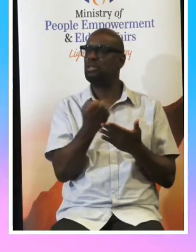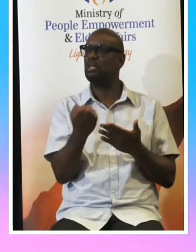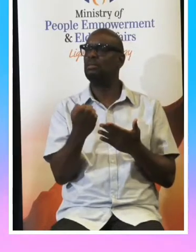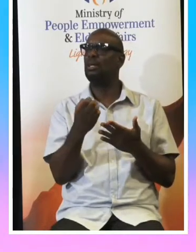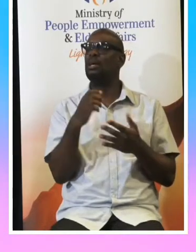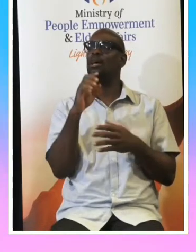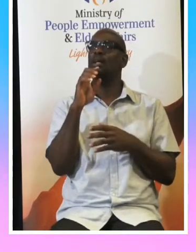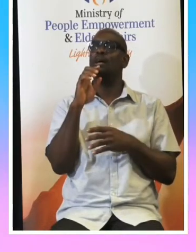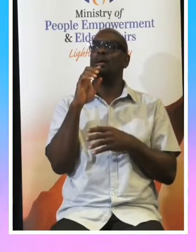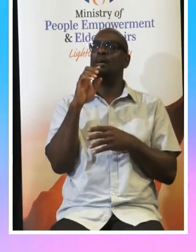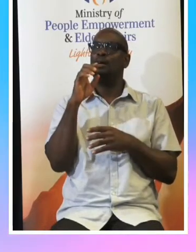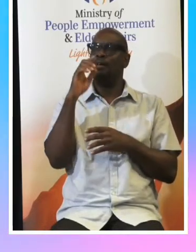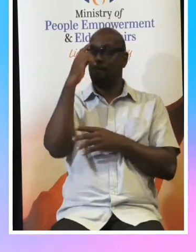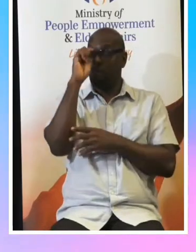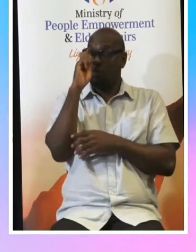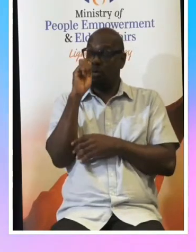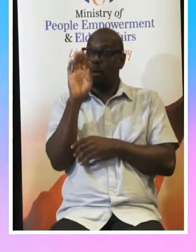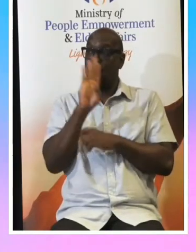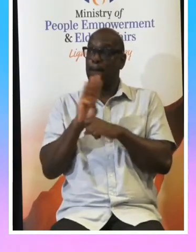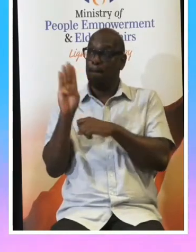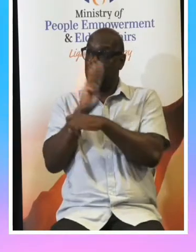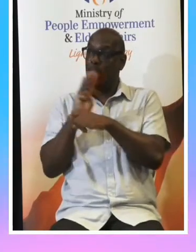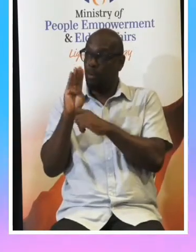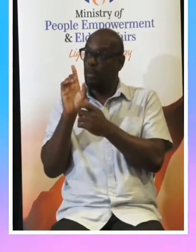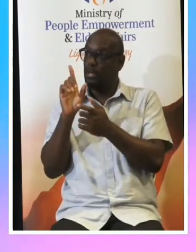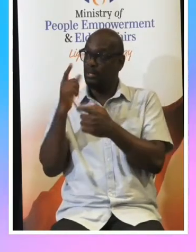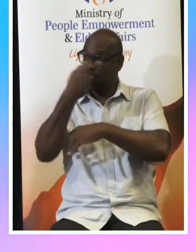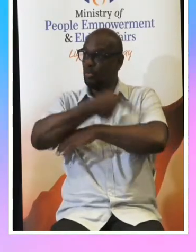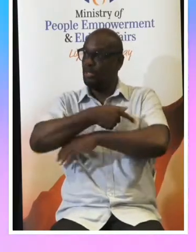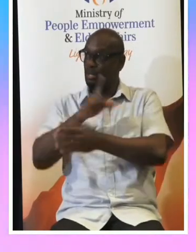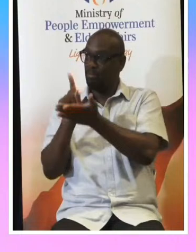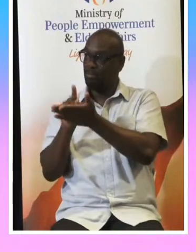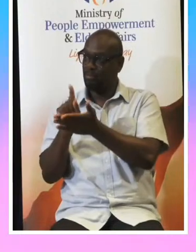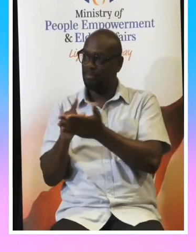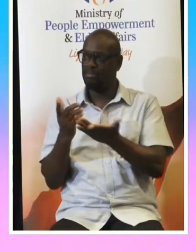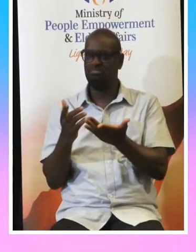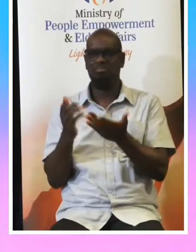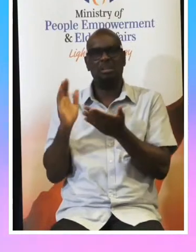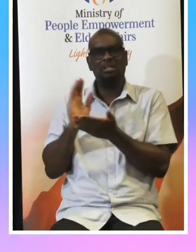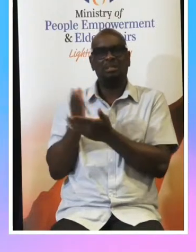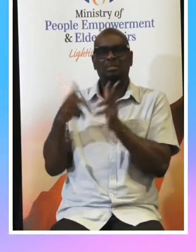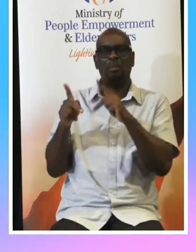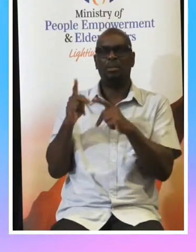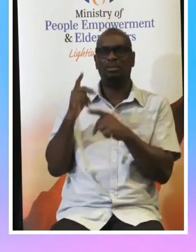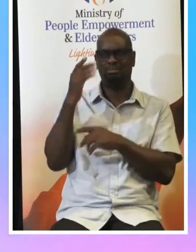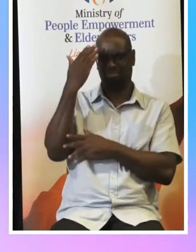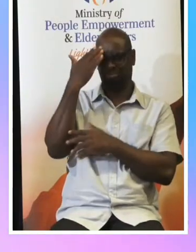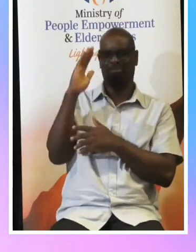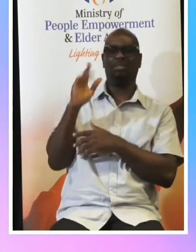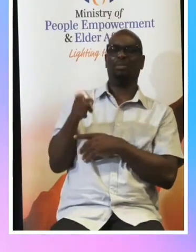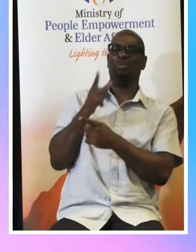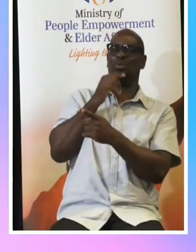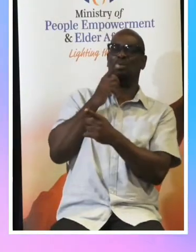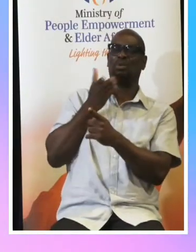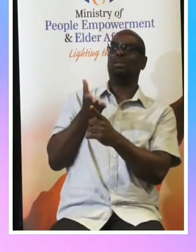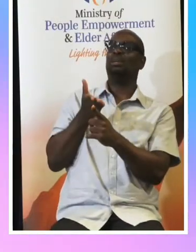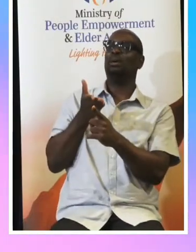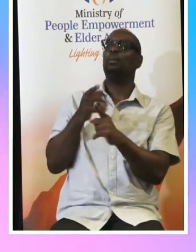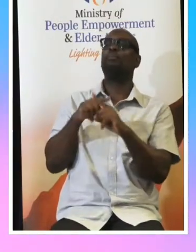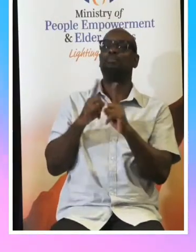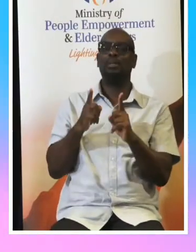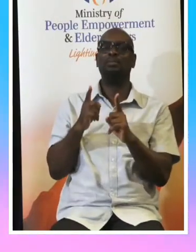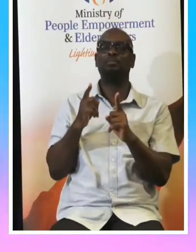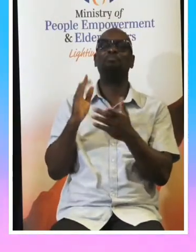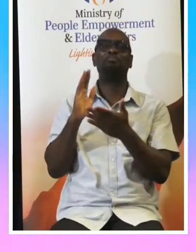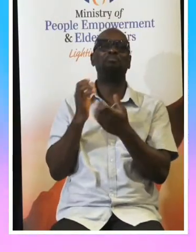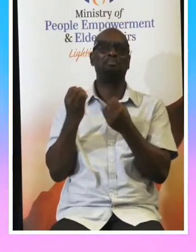Barbados Today, and many persons who may not have known him before may have first had knowledge